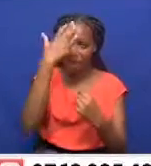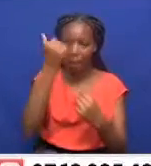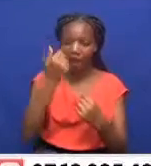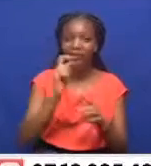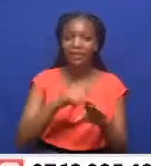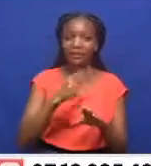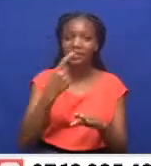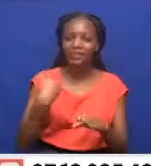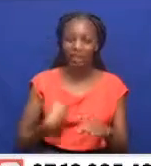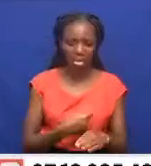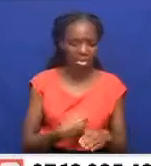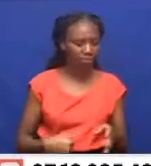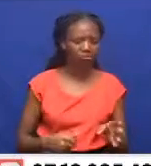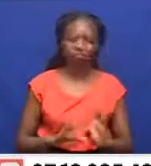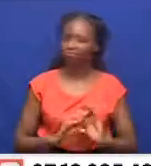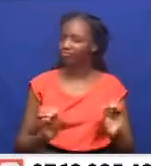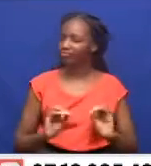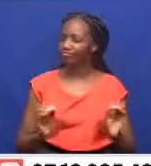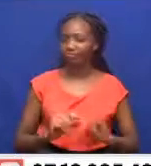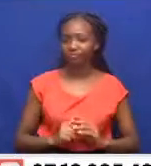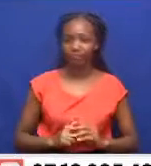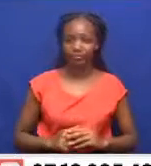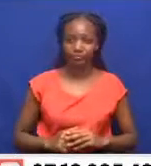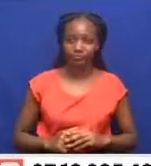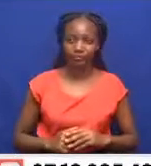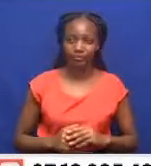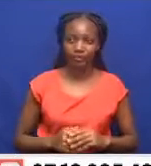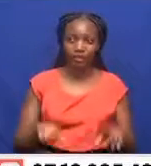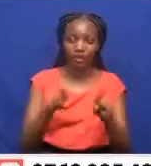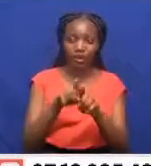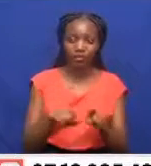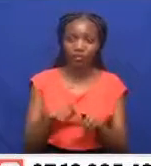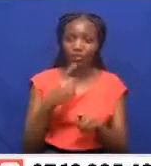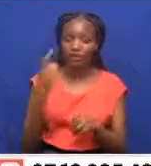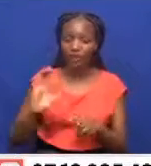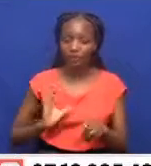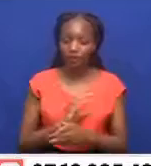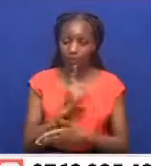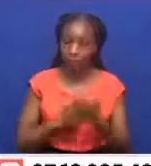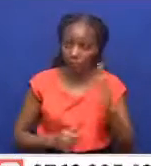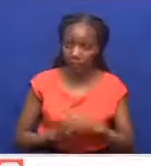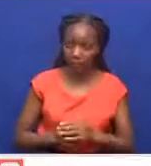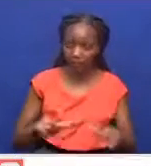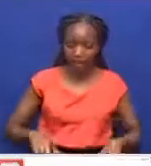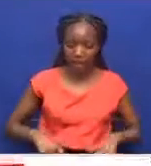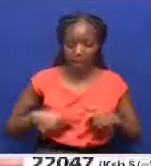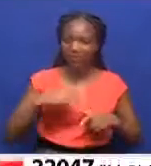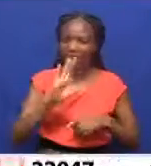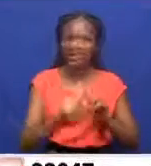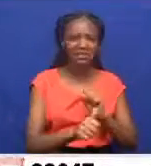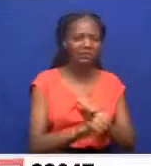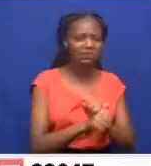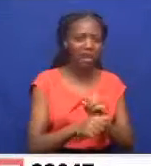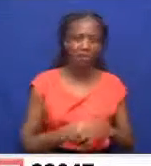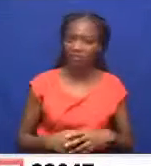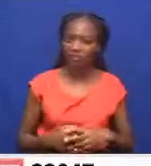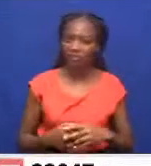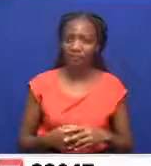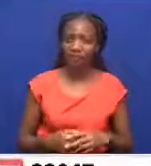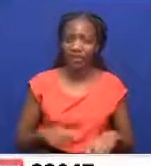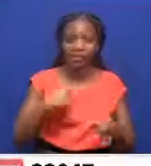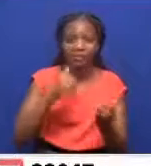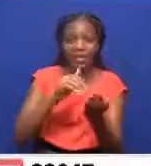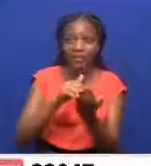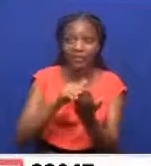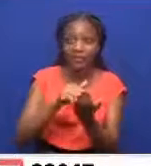managing his dramatic arrest. Chair, thank you. Malala told the committee that his life is in danger. That I even sent the